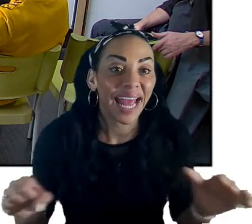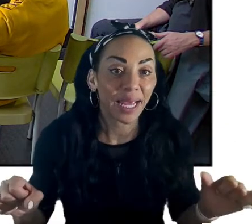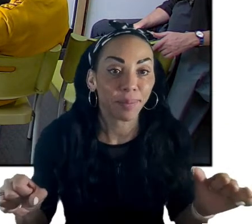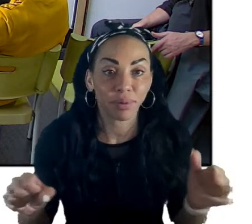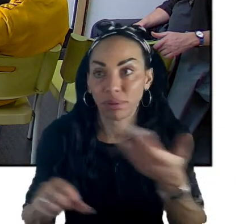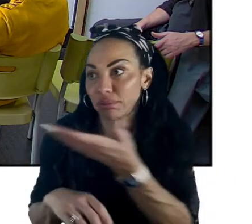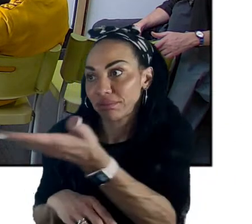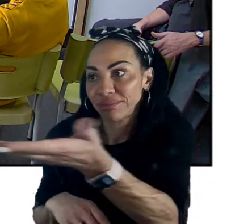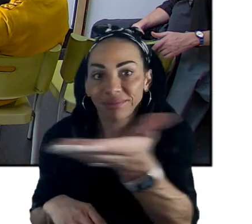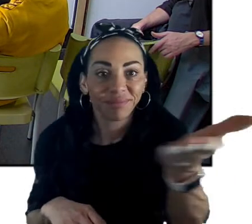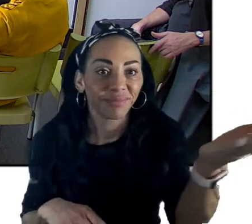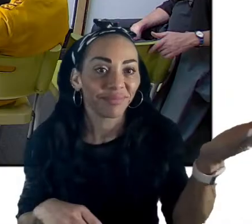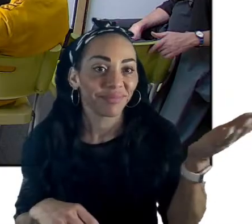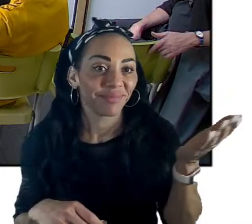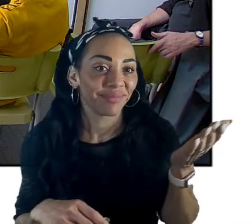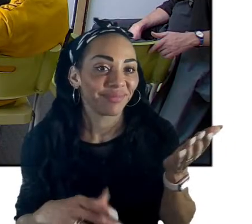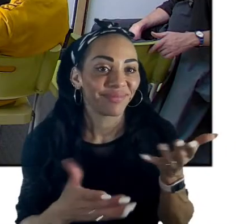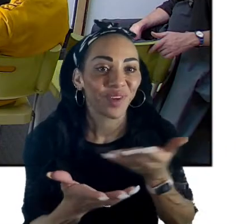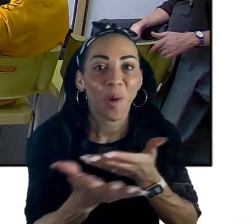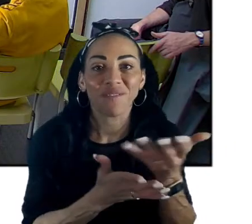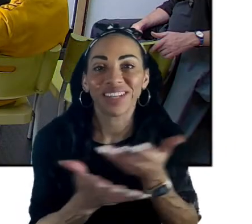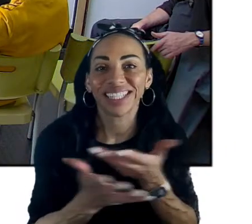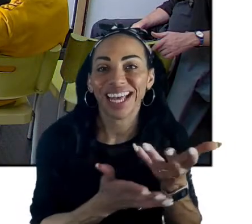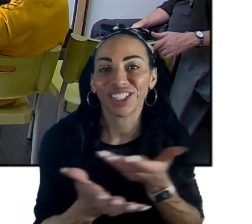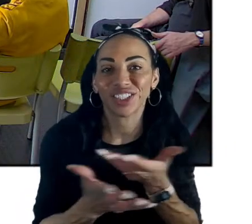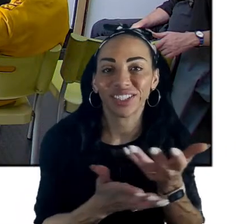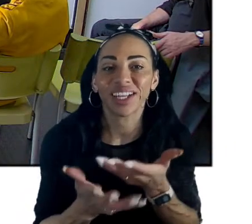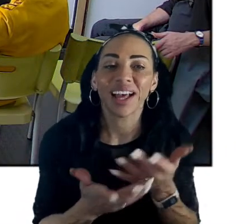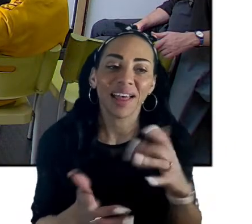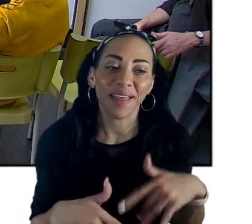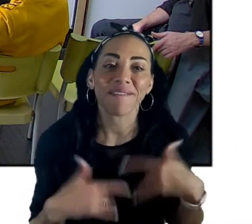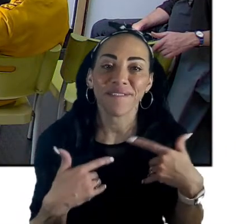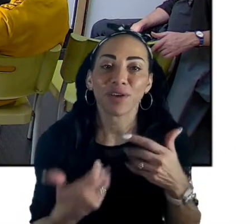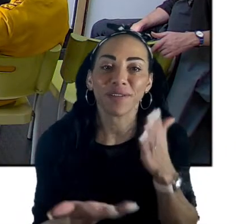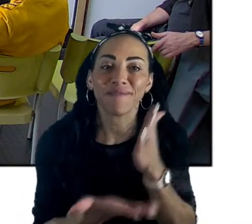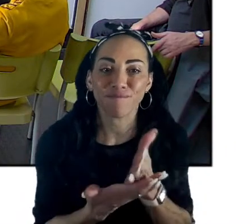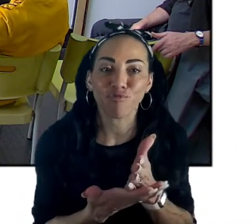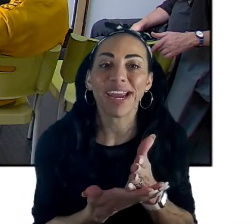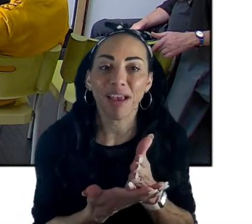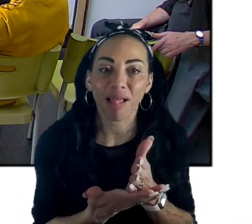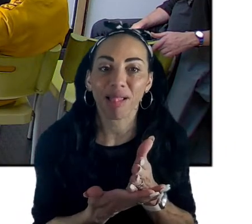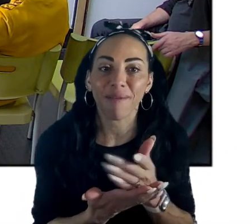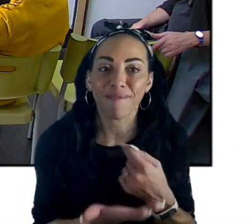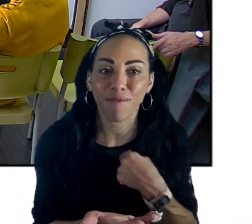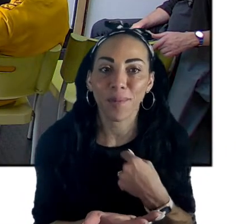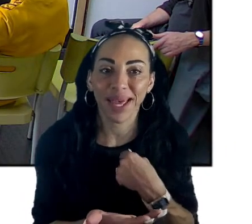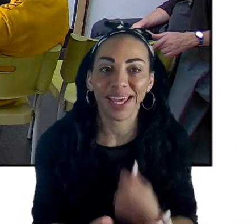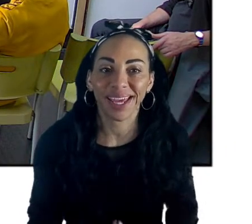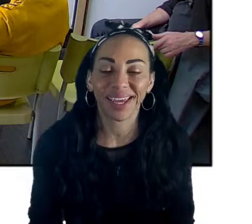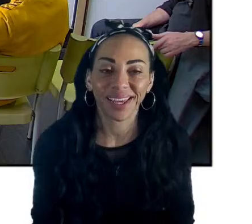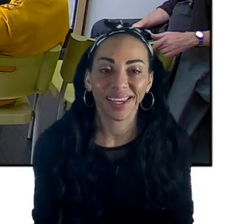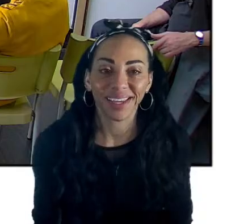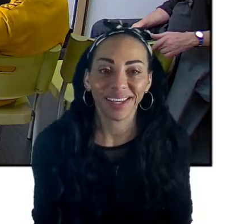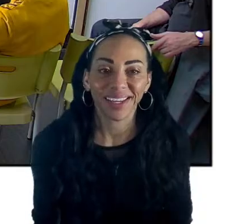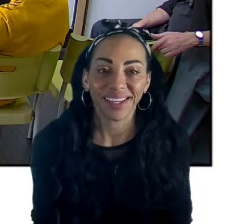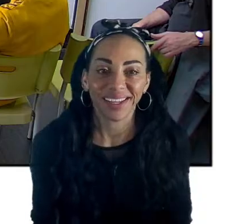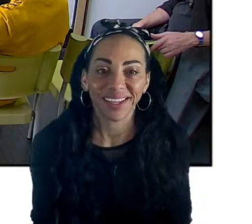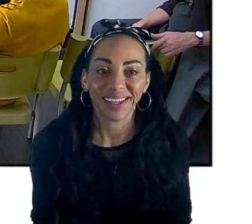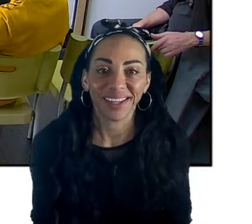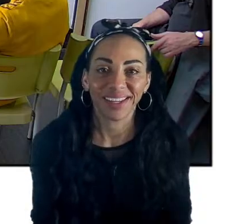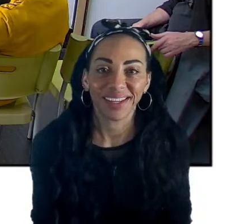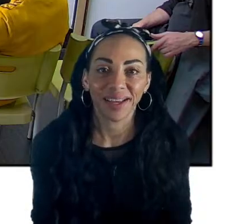feels very present for me. Like how I address my